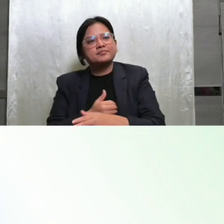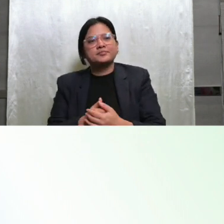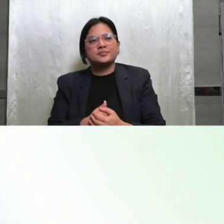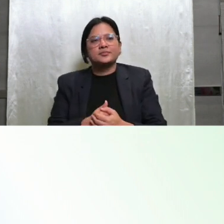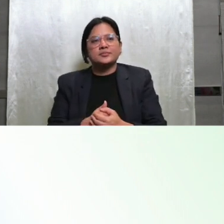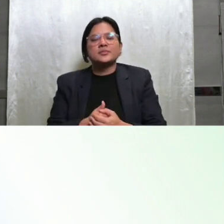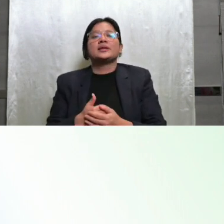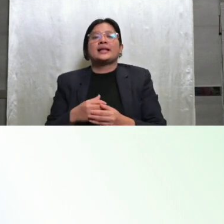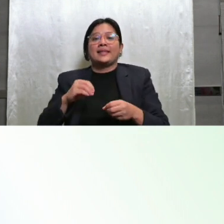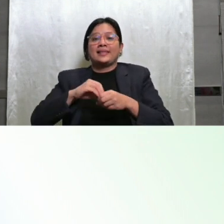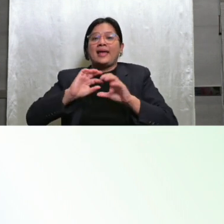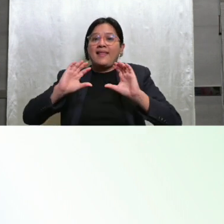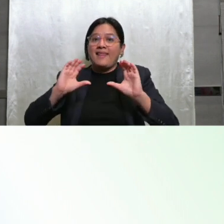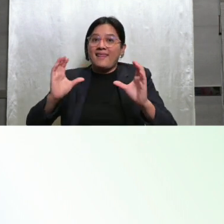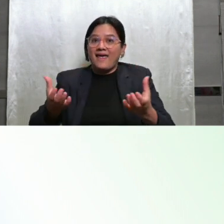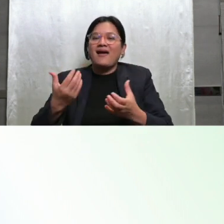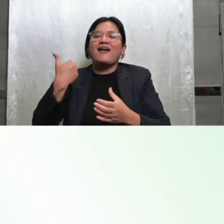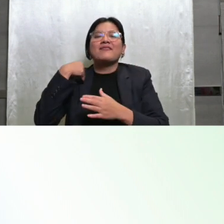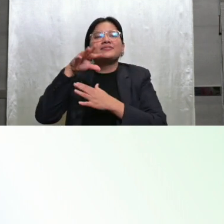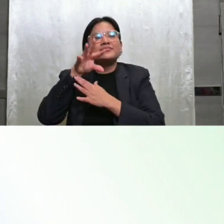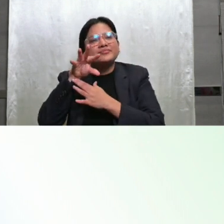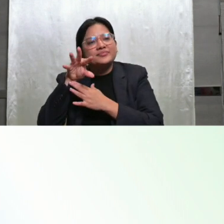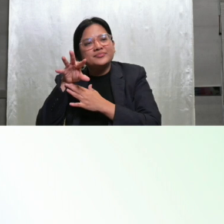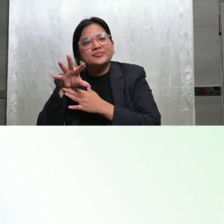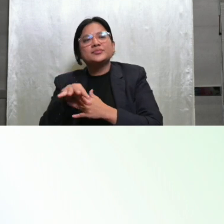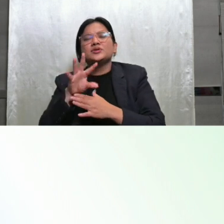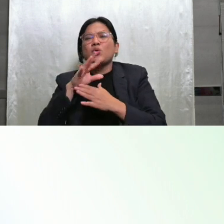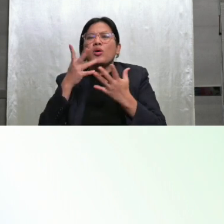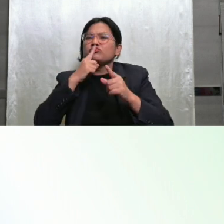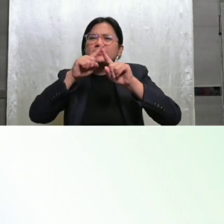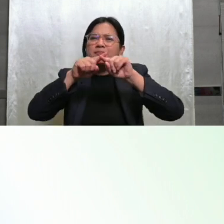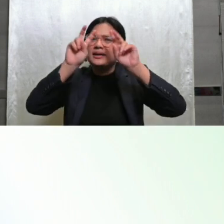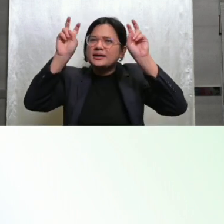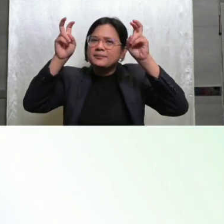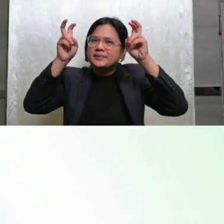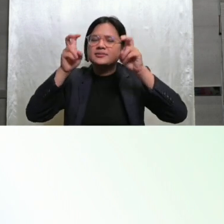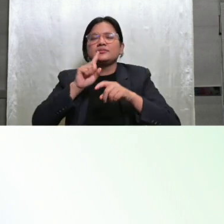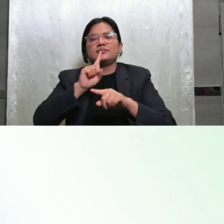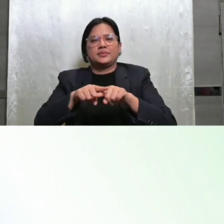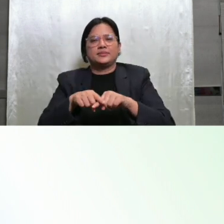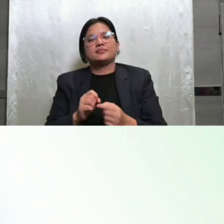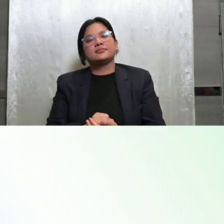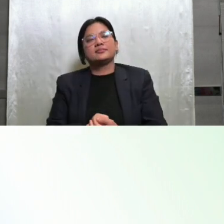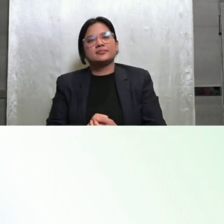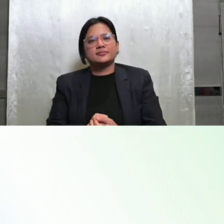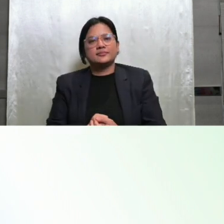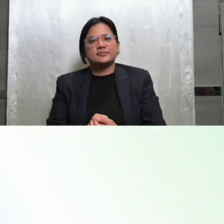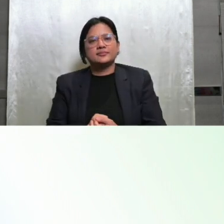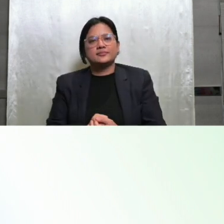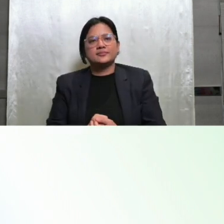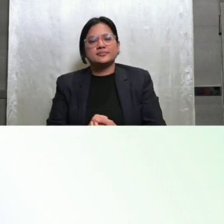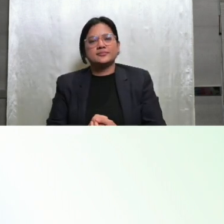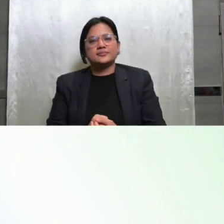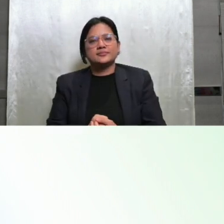It needs more and more data, but that's something that's in process. So our learning through games and competition, believe me,